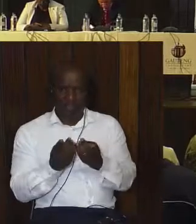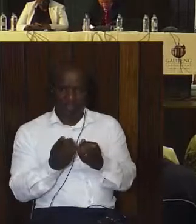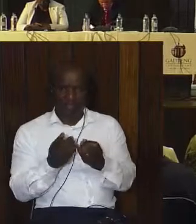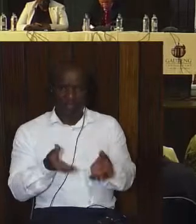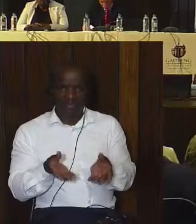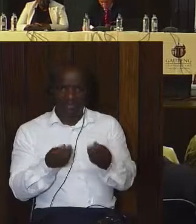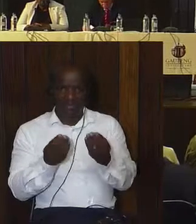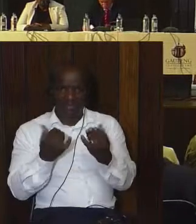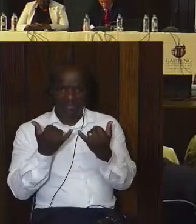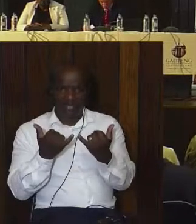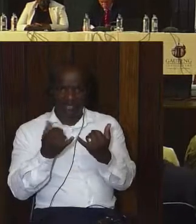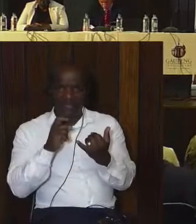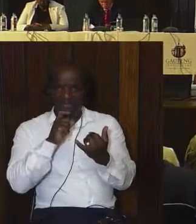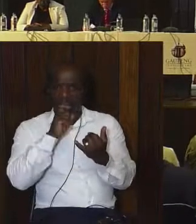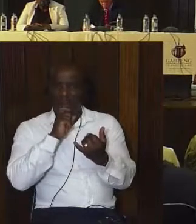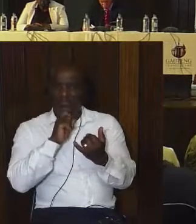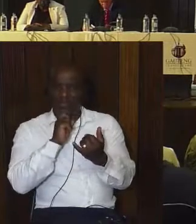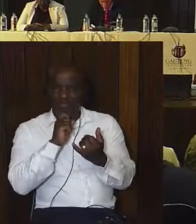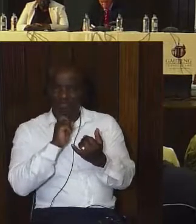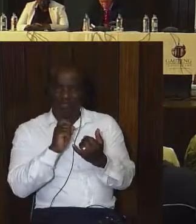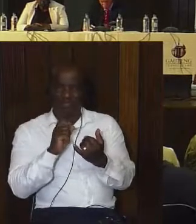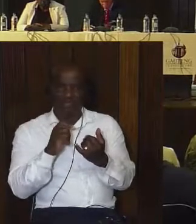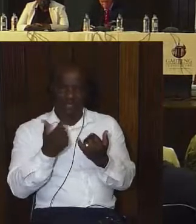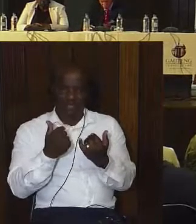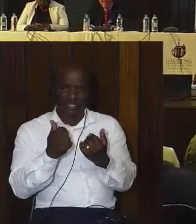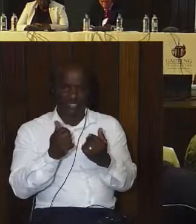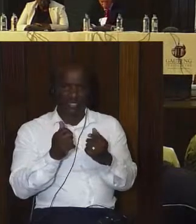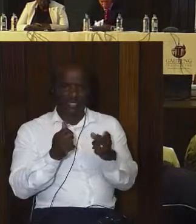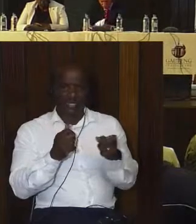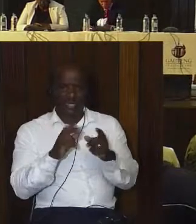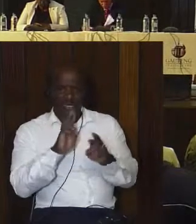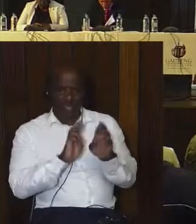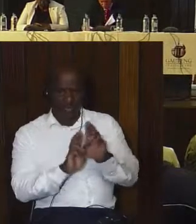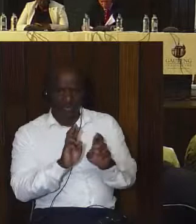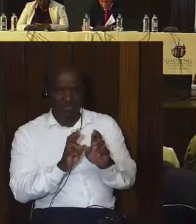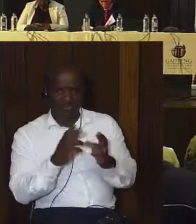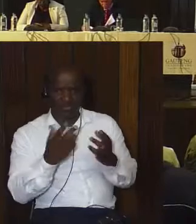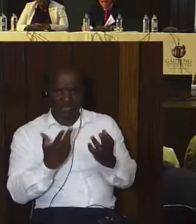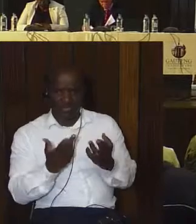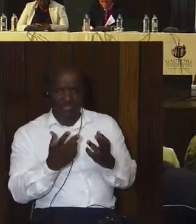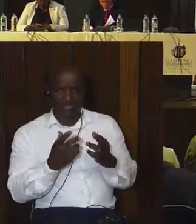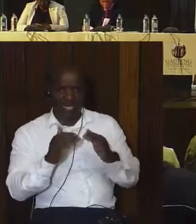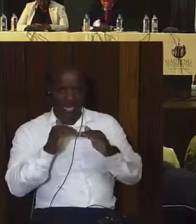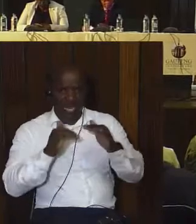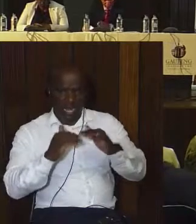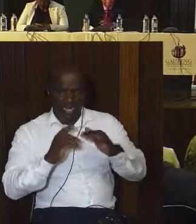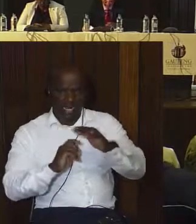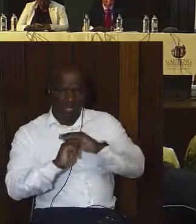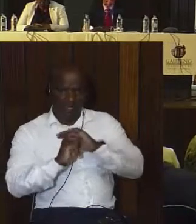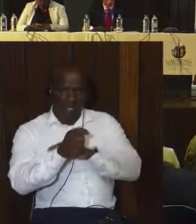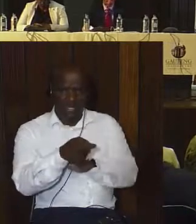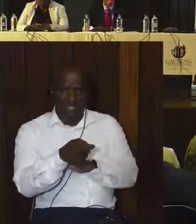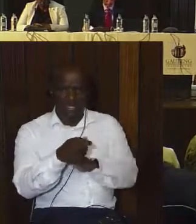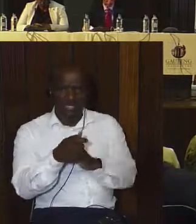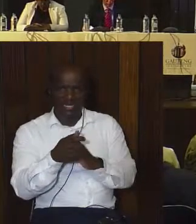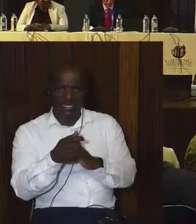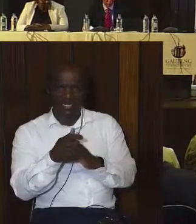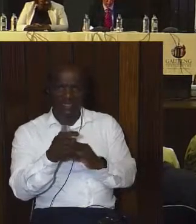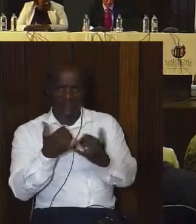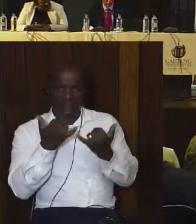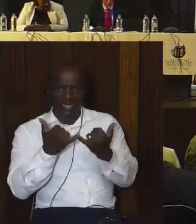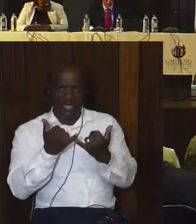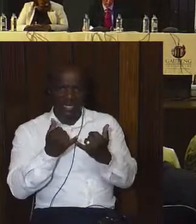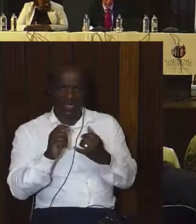to use the available resources because of the under expenditure. But the question